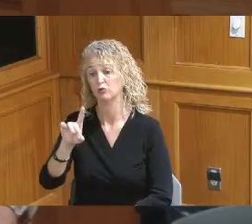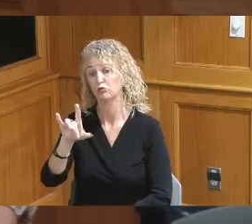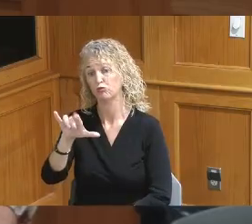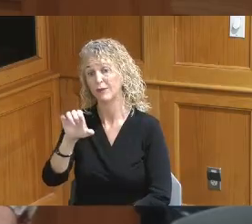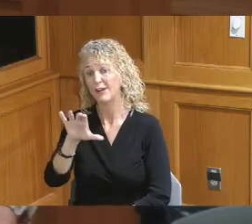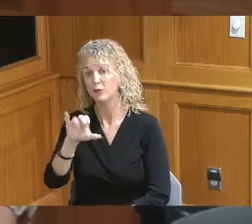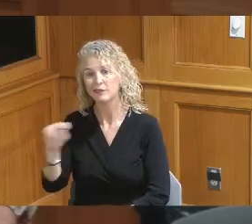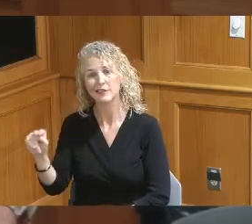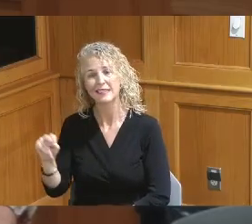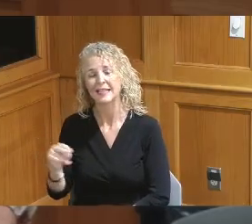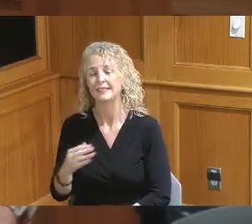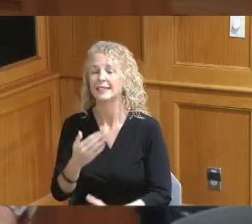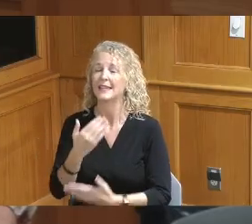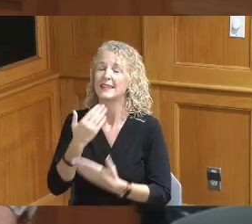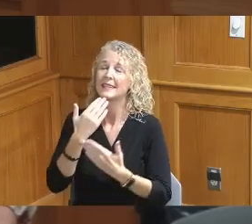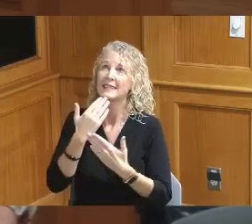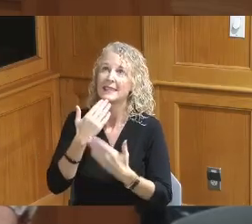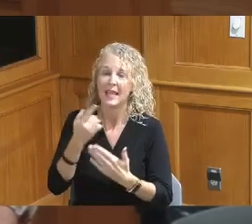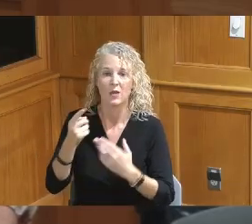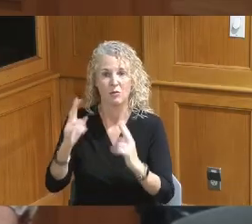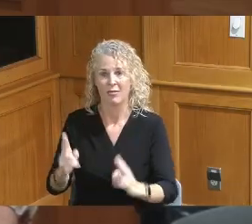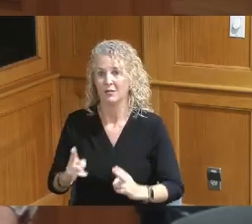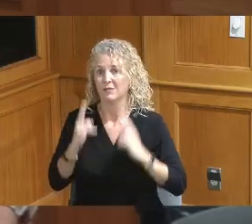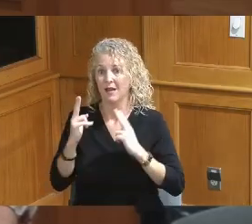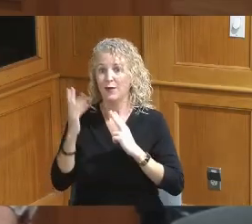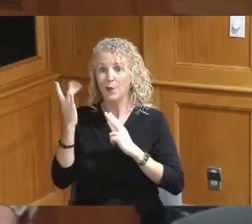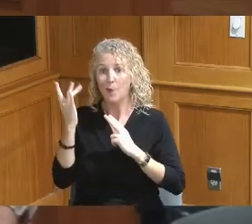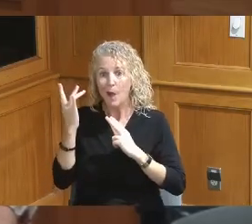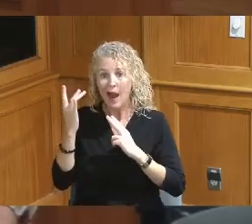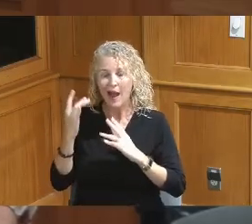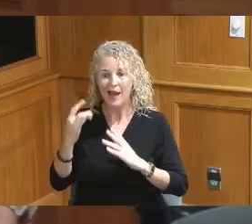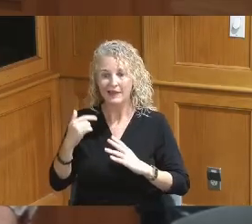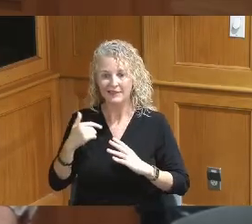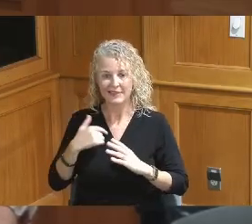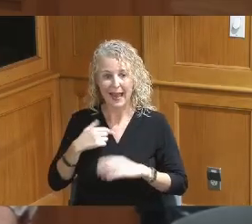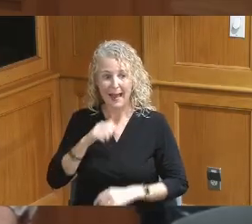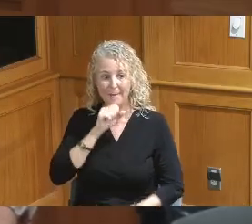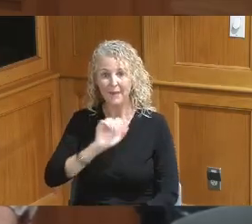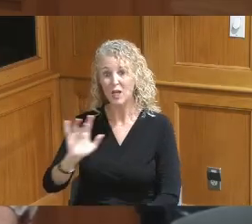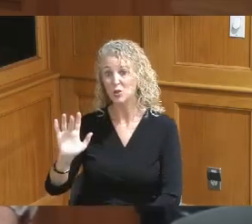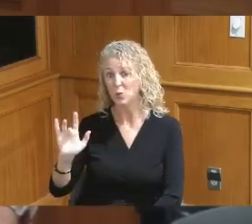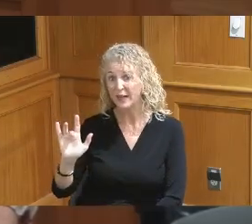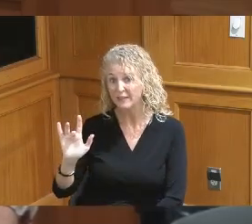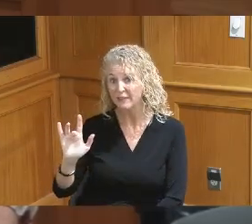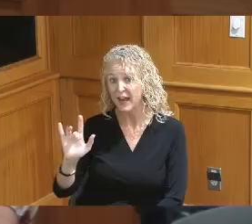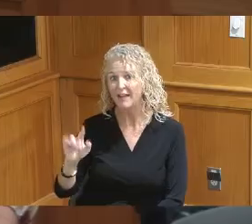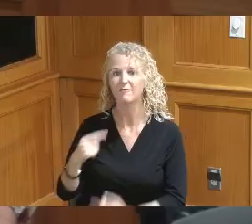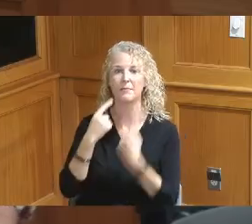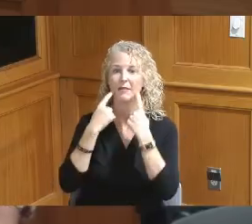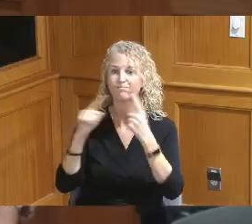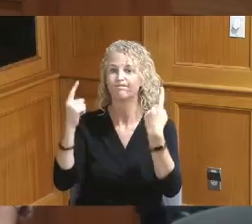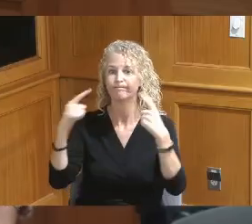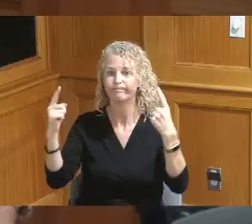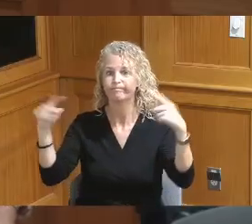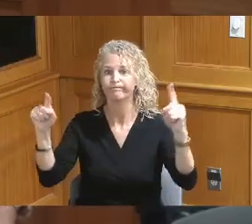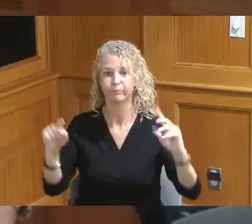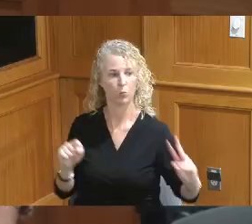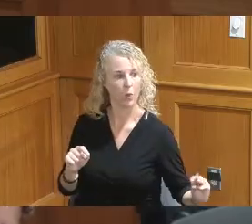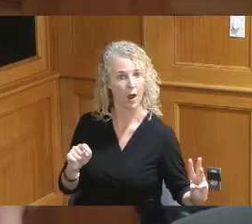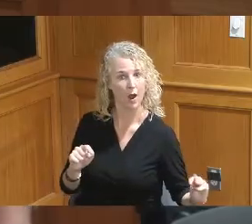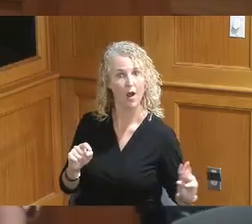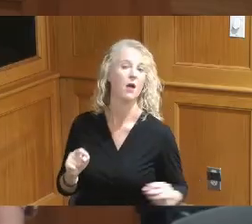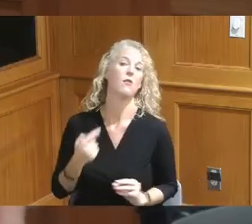this deeply meaningful recognition because it's crazy that am only 25, but I have accomplished so much. I